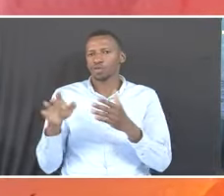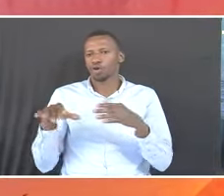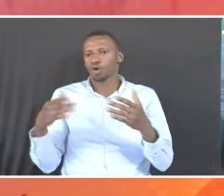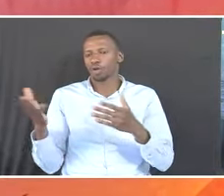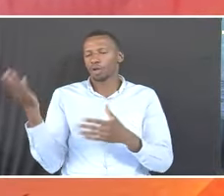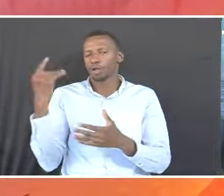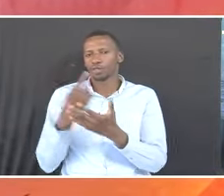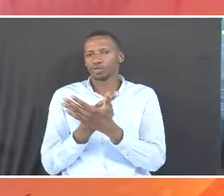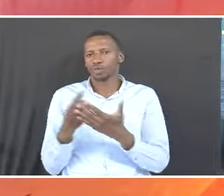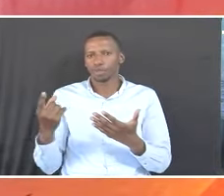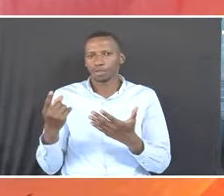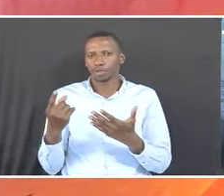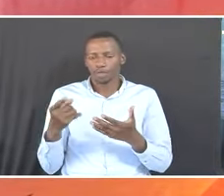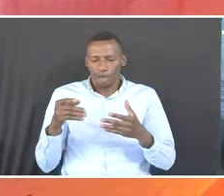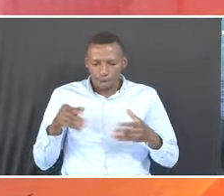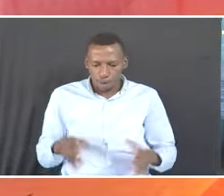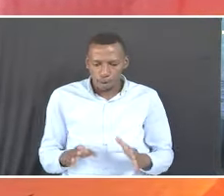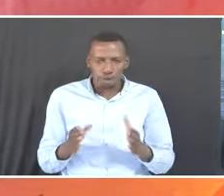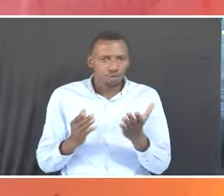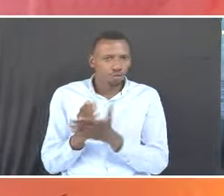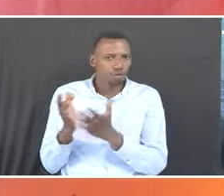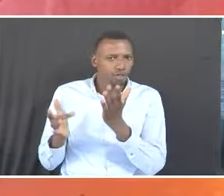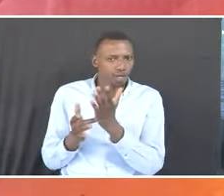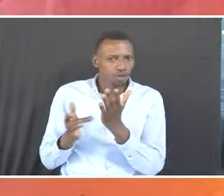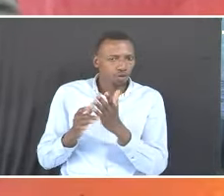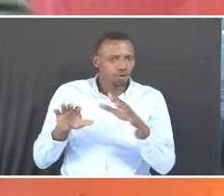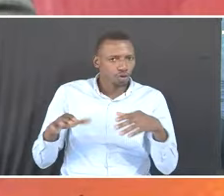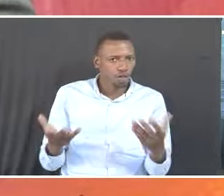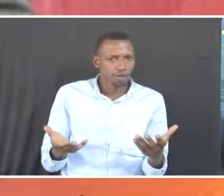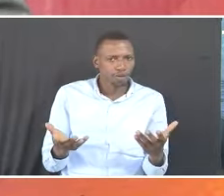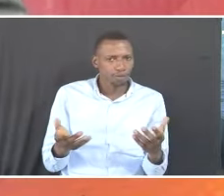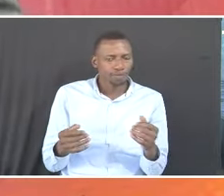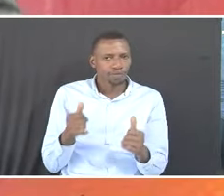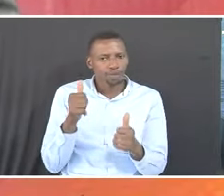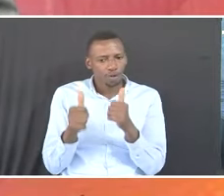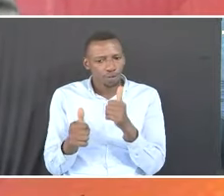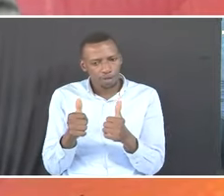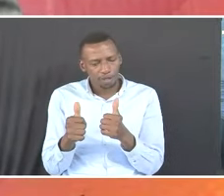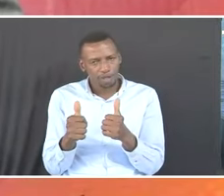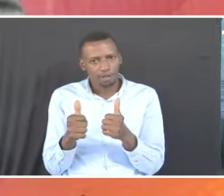Which software did they use to bring children out?